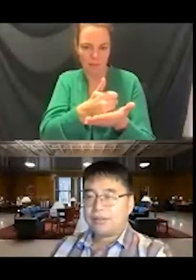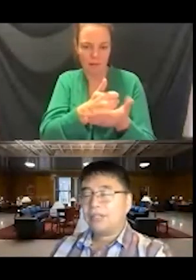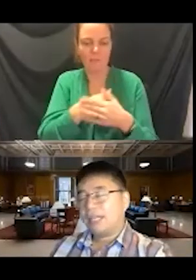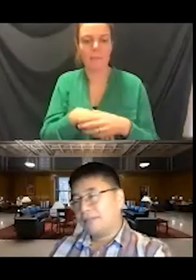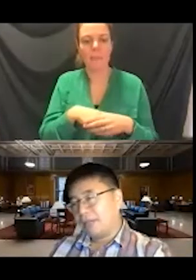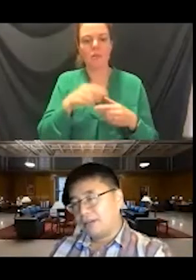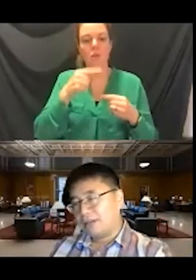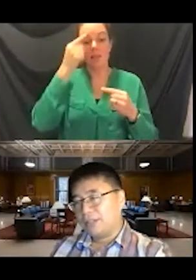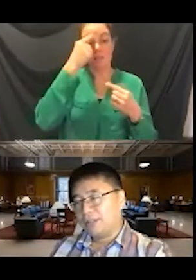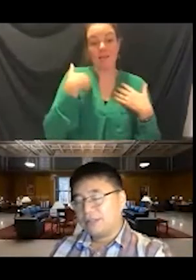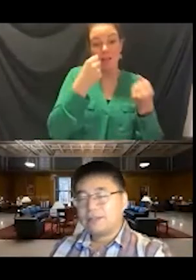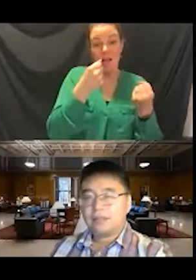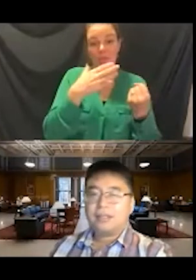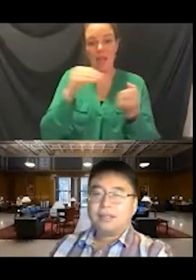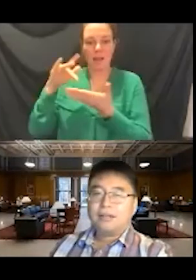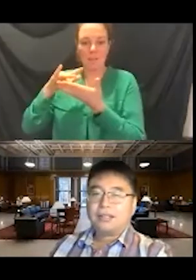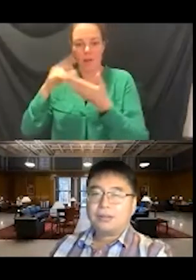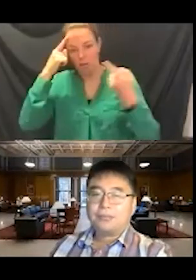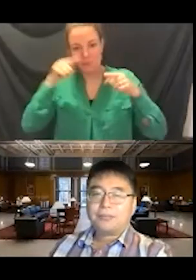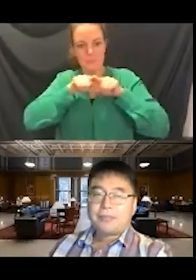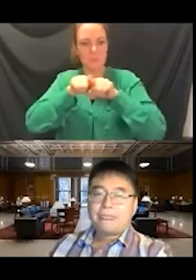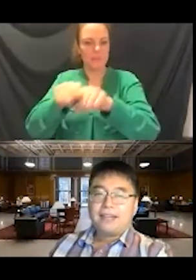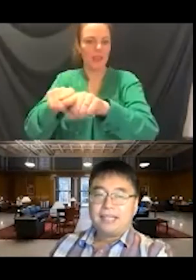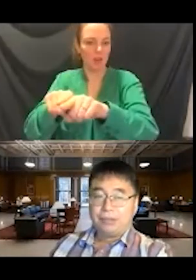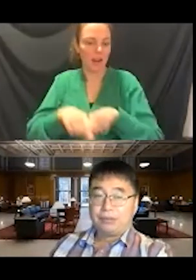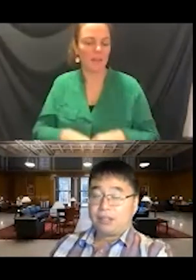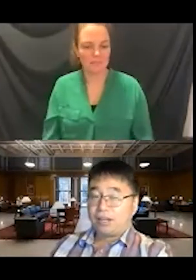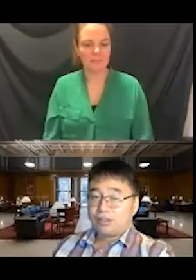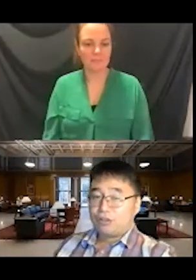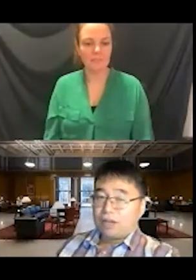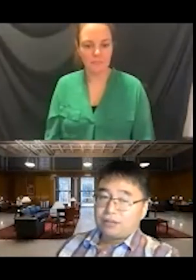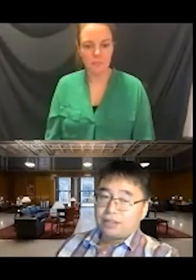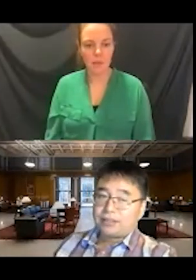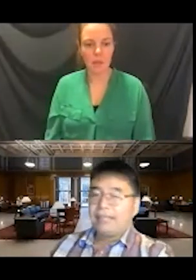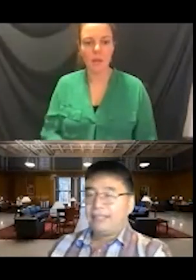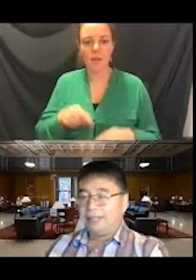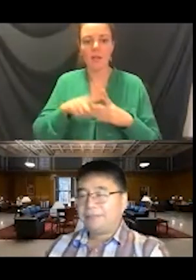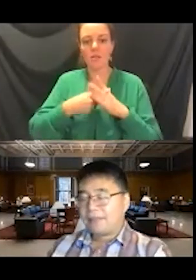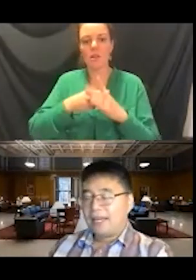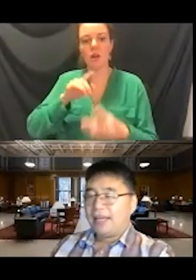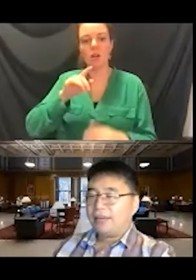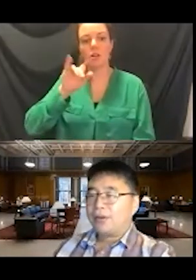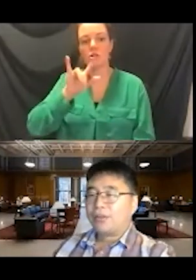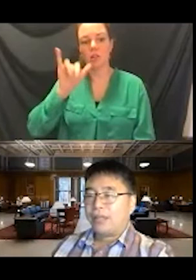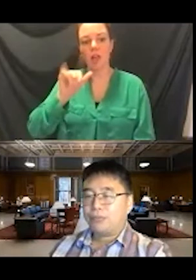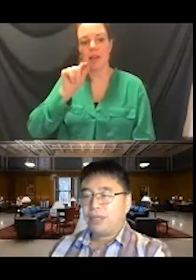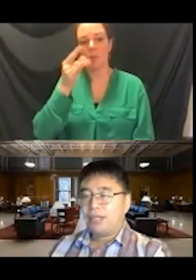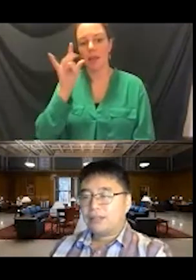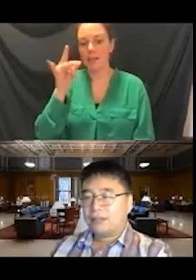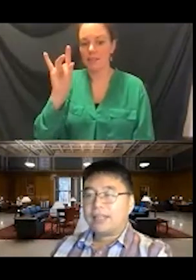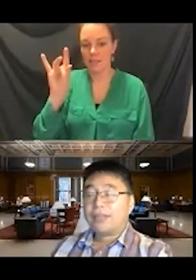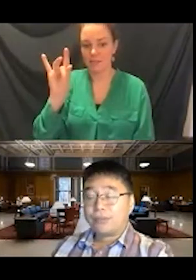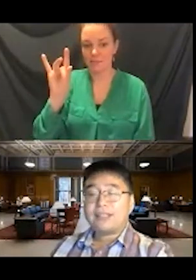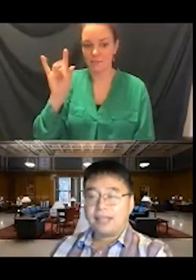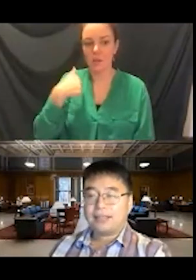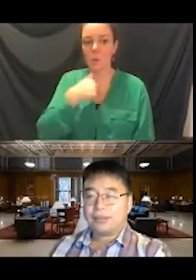services in the medical units, right? So it was launched in July 2018, and we